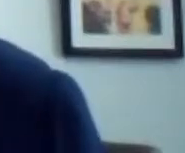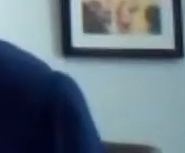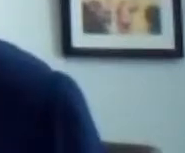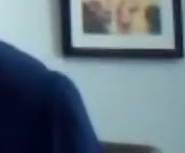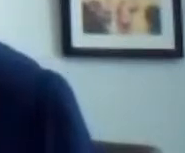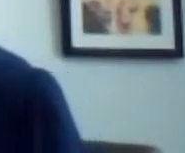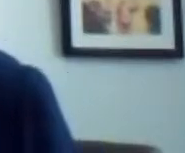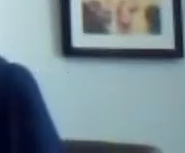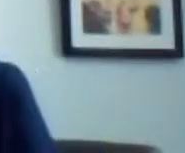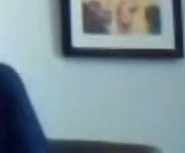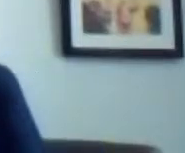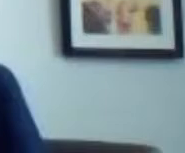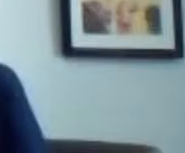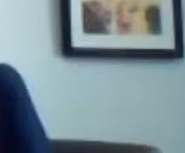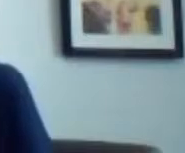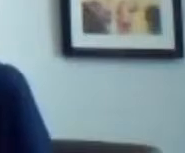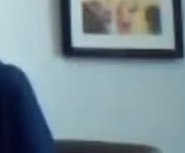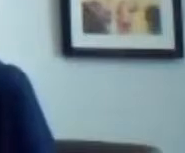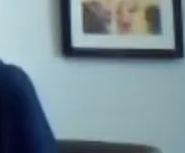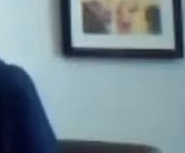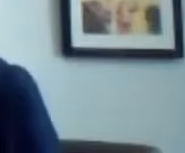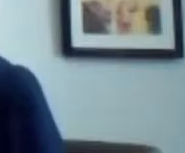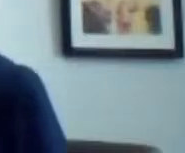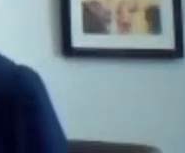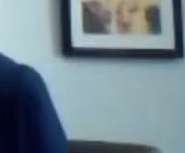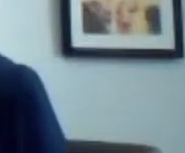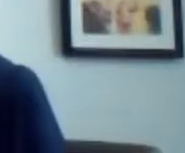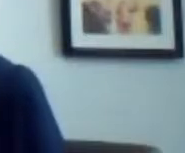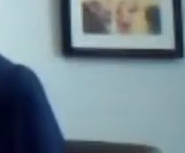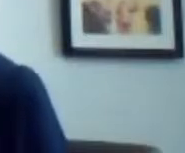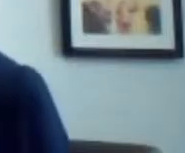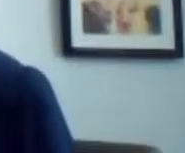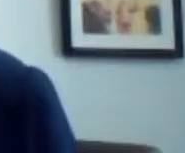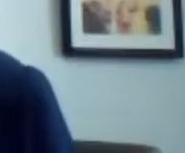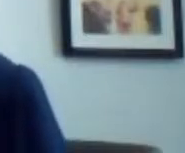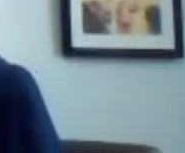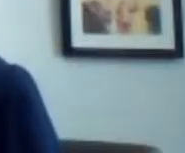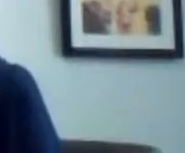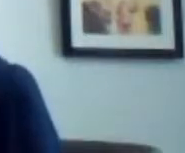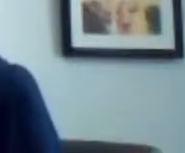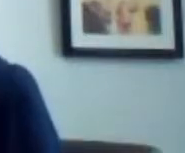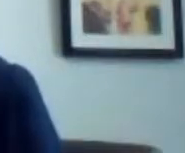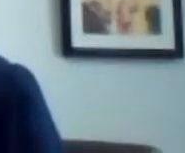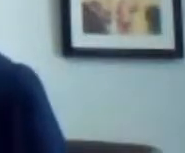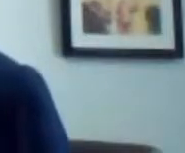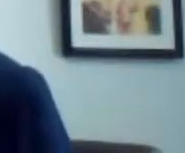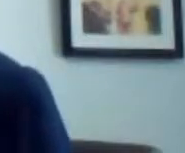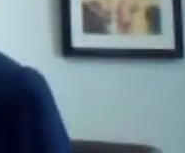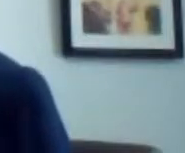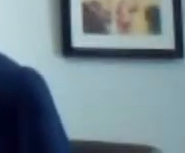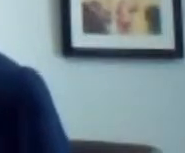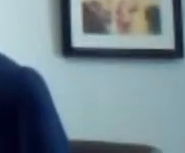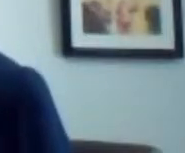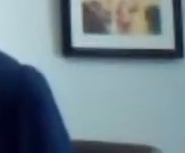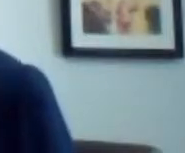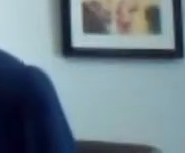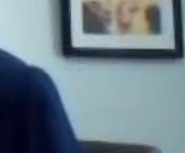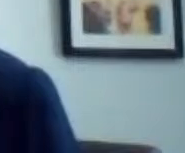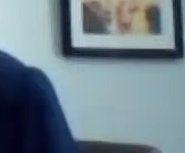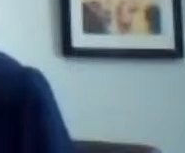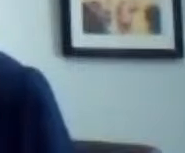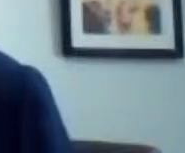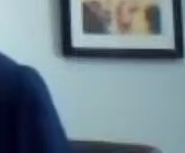people who are interested in the topic. And she's talking and studying